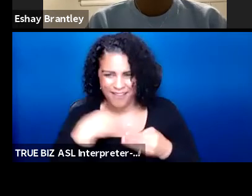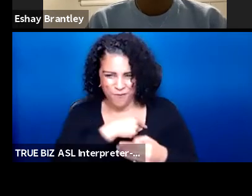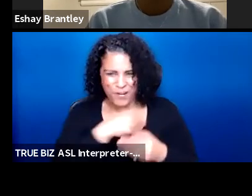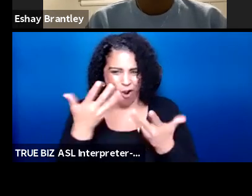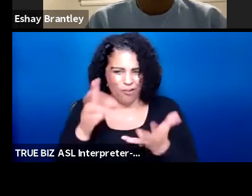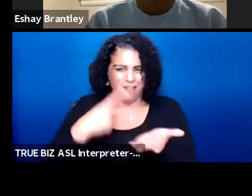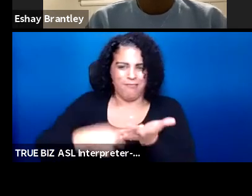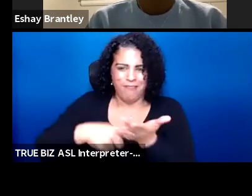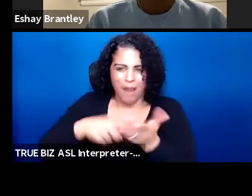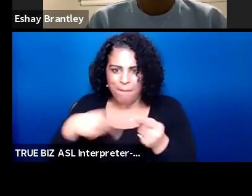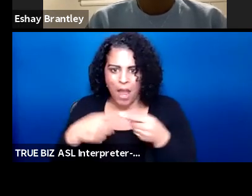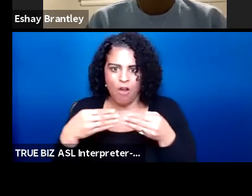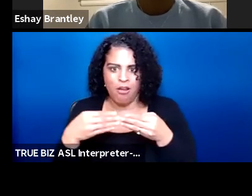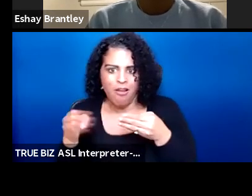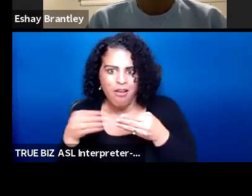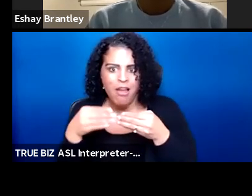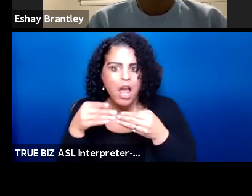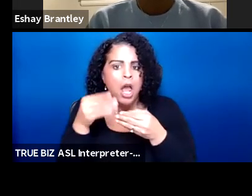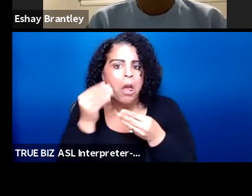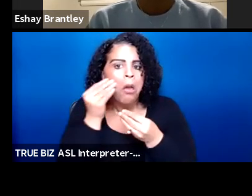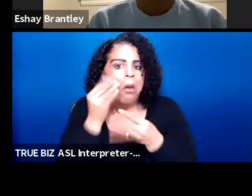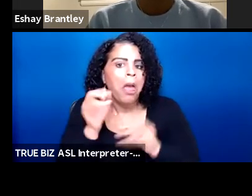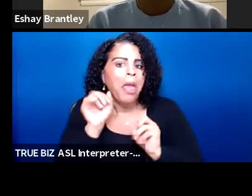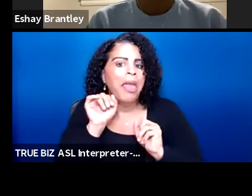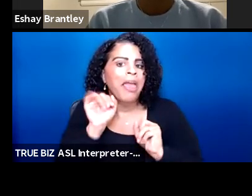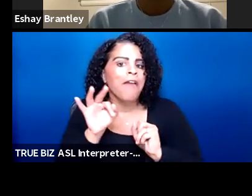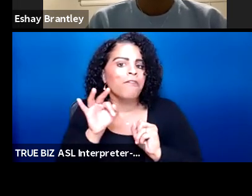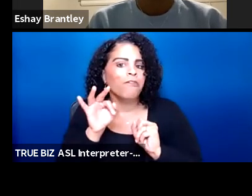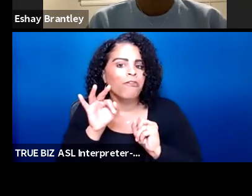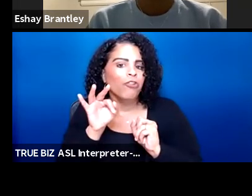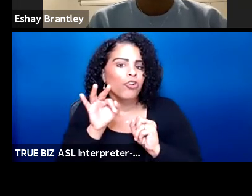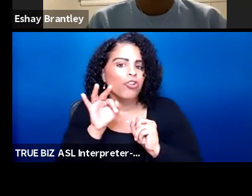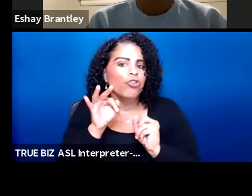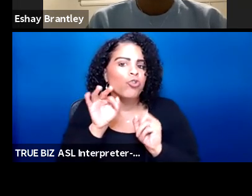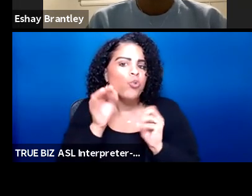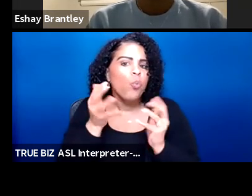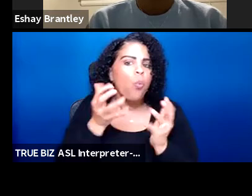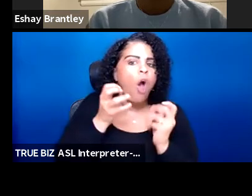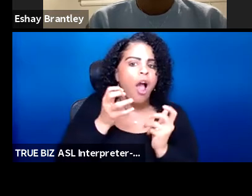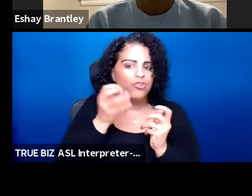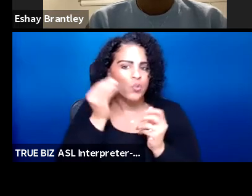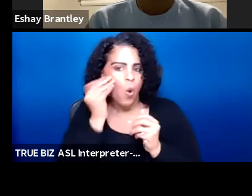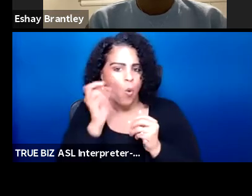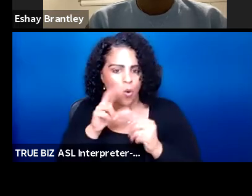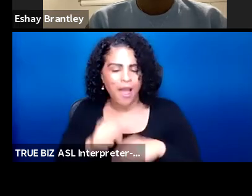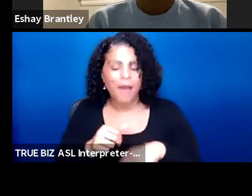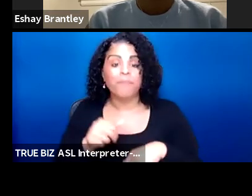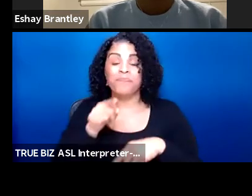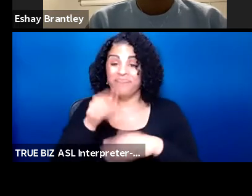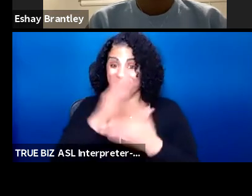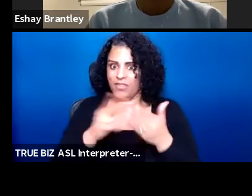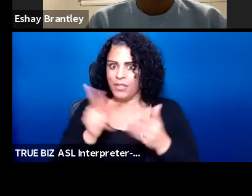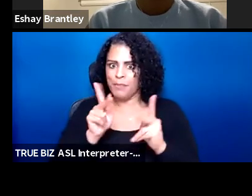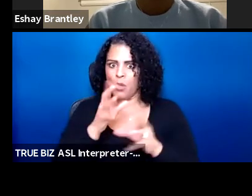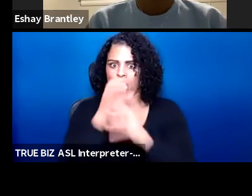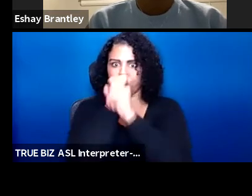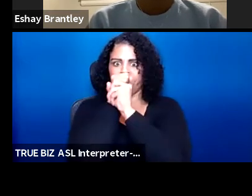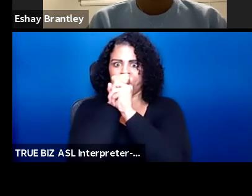gatekeeping around knowledge, and just like the fact that people want to kind of keep some of the resources a secret. Like people don't